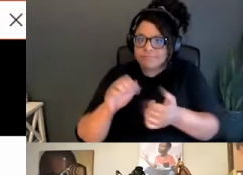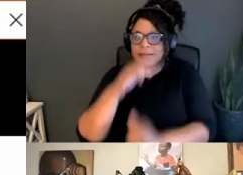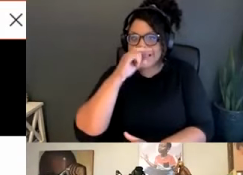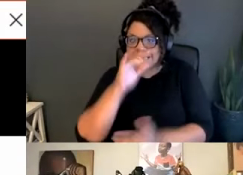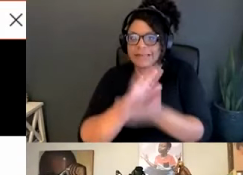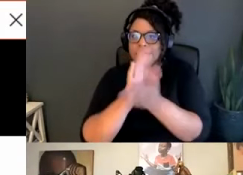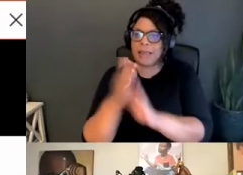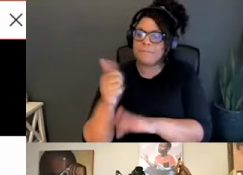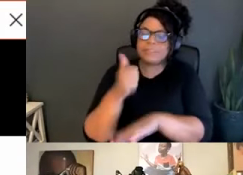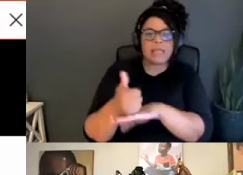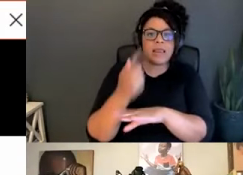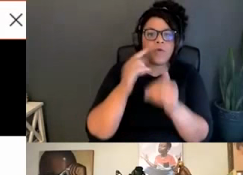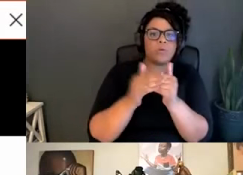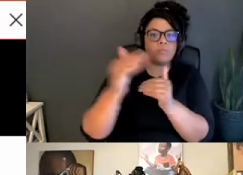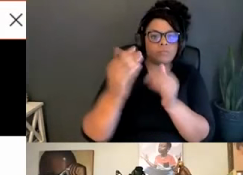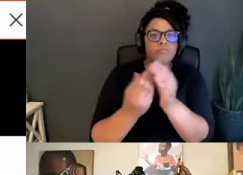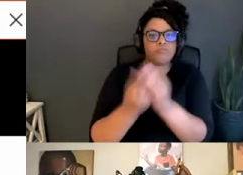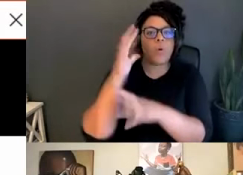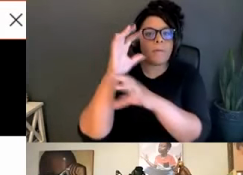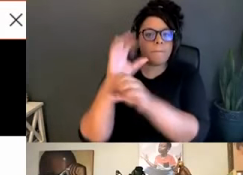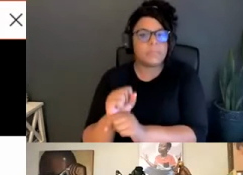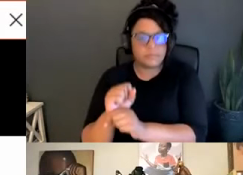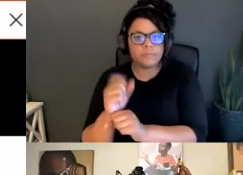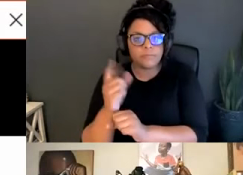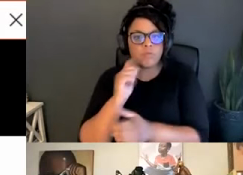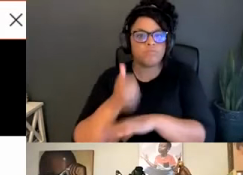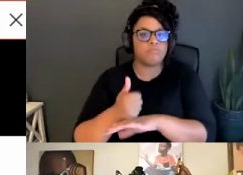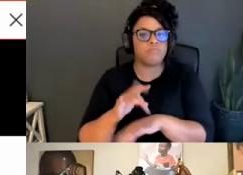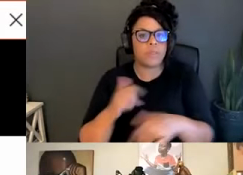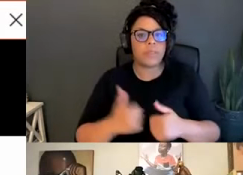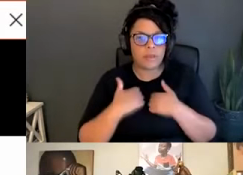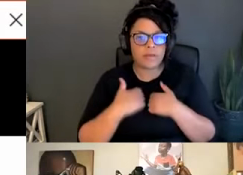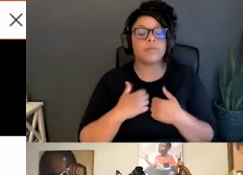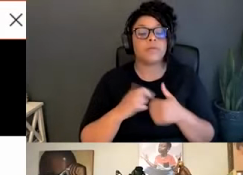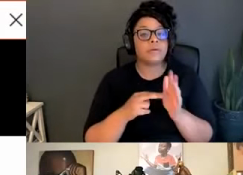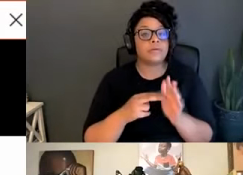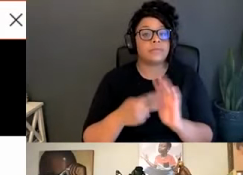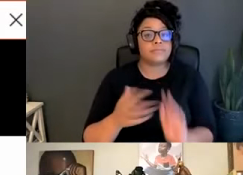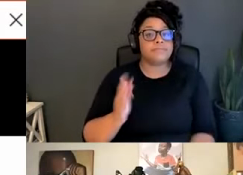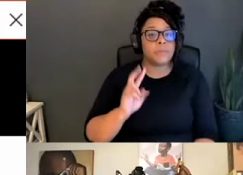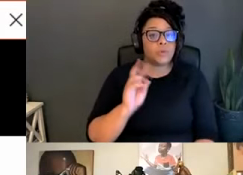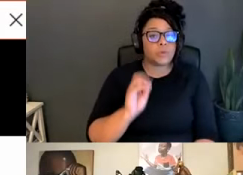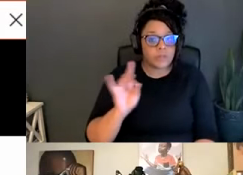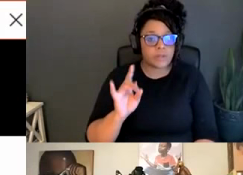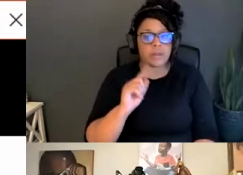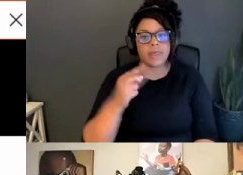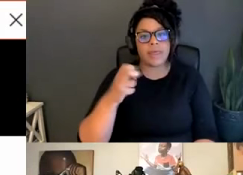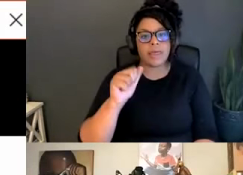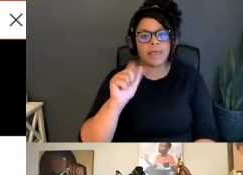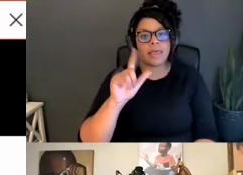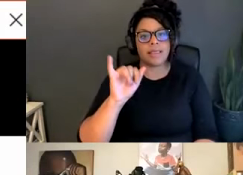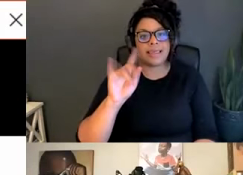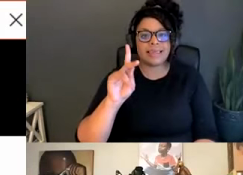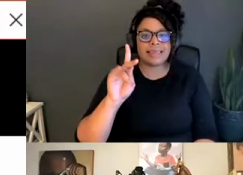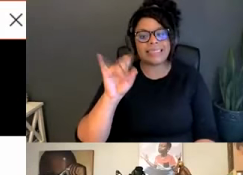success early in life. And so established in 2008, we have the Healthi Kids Coalition has been